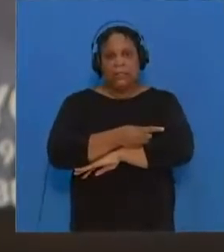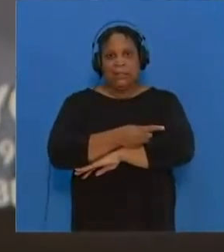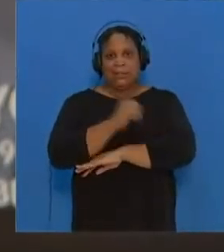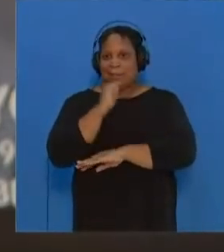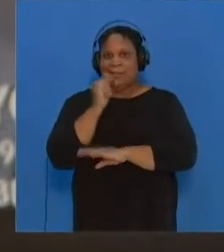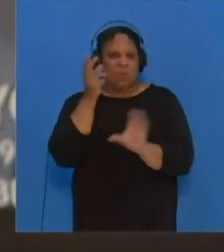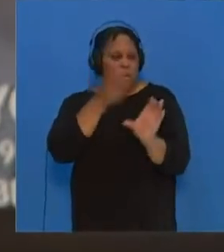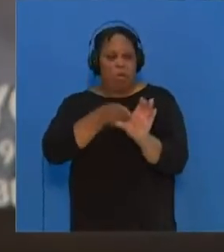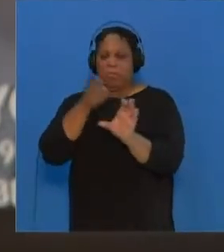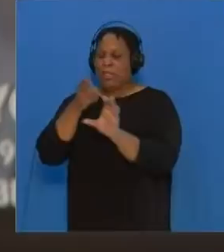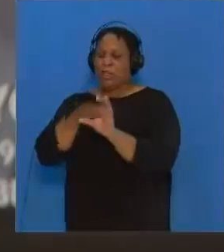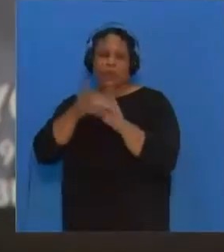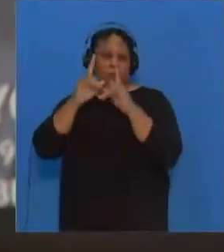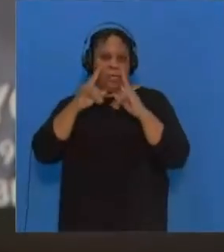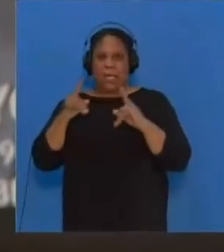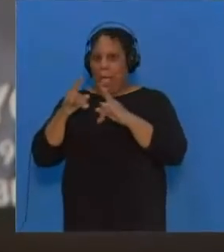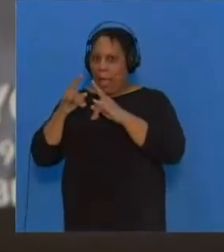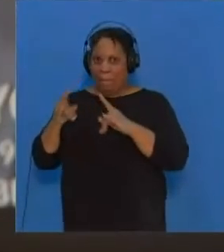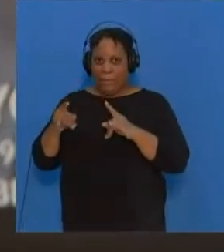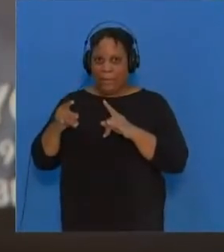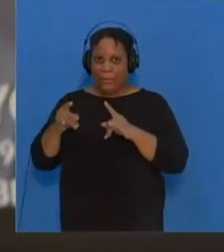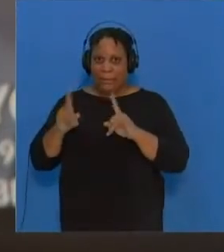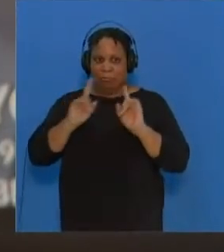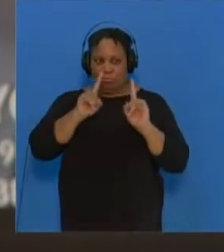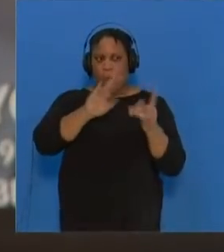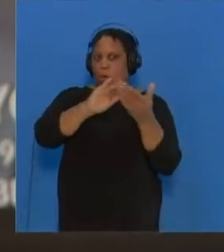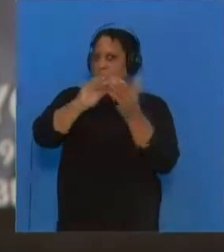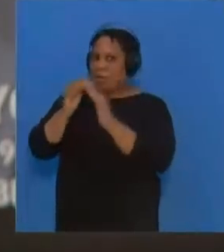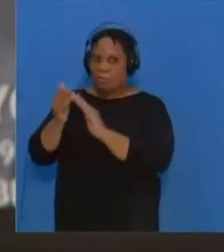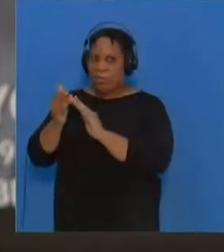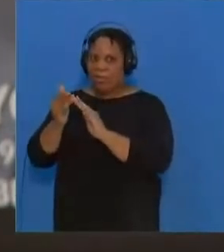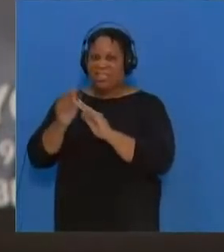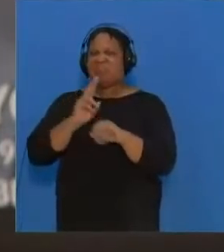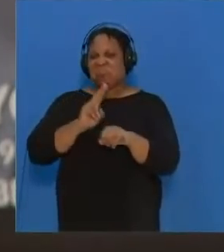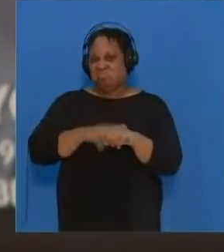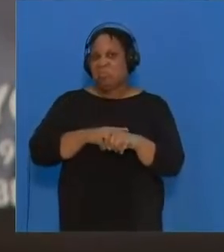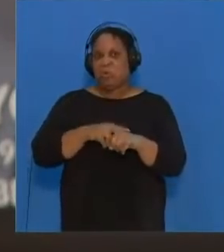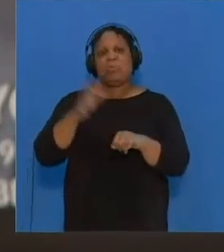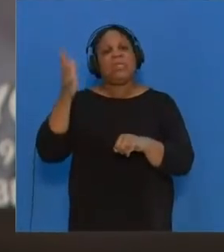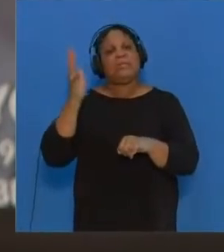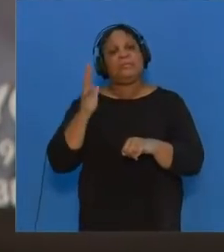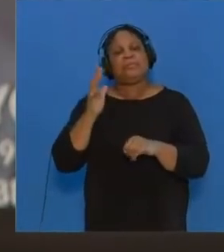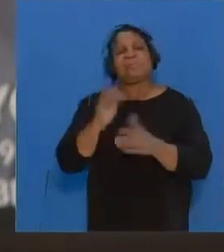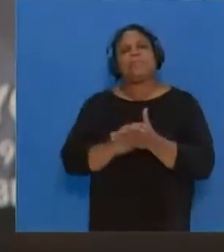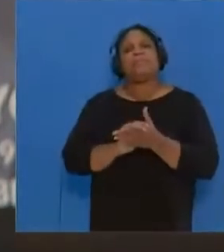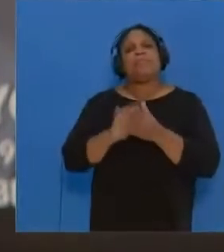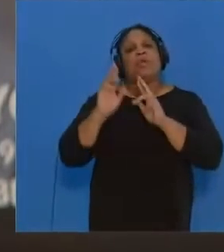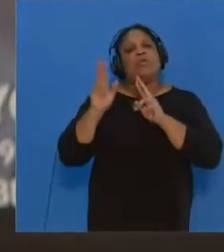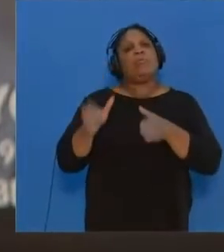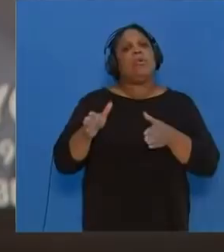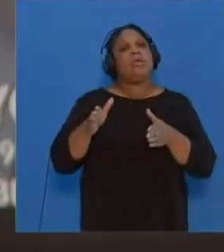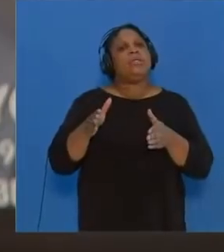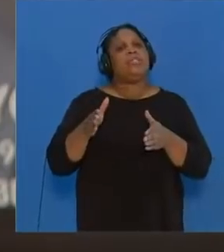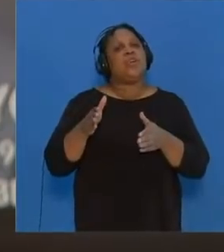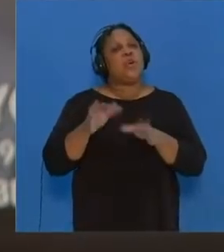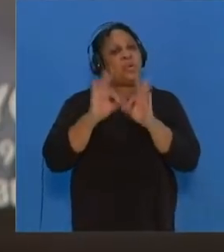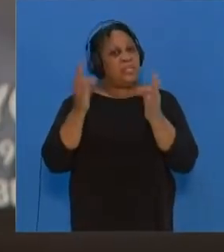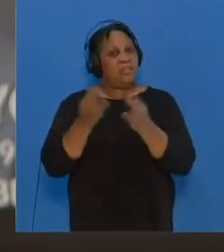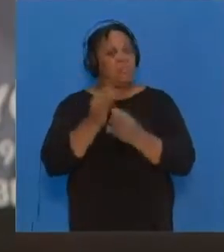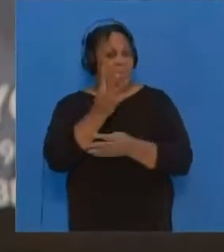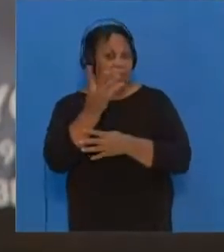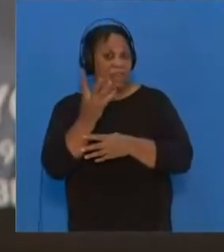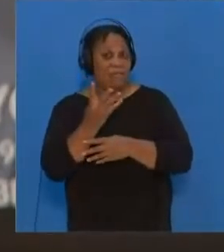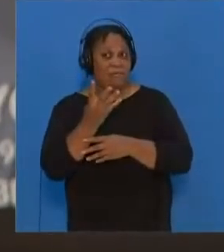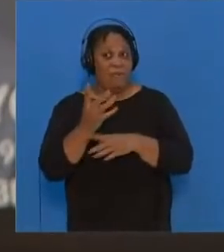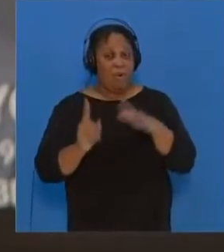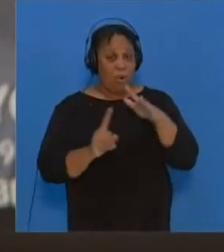joining camps and going into the community as they ordinarily would. So if there was a family of 4 coming to the island